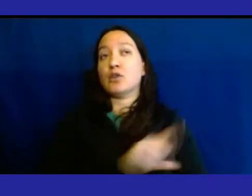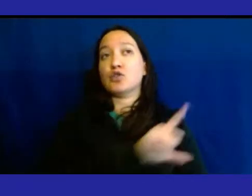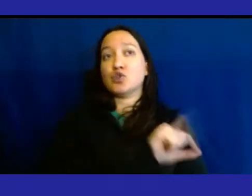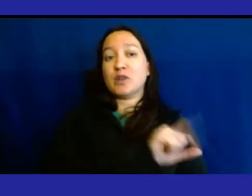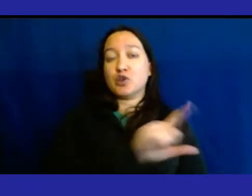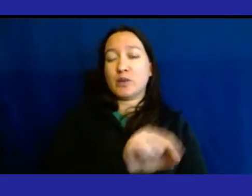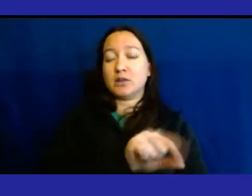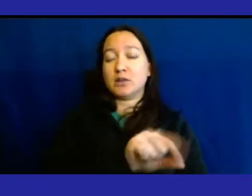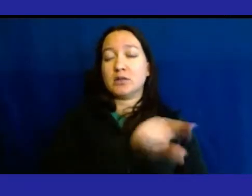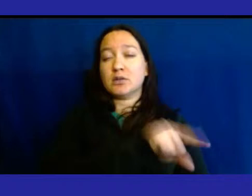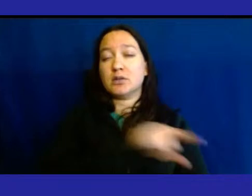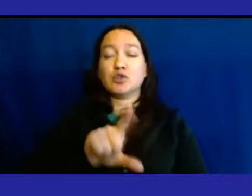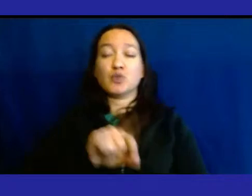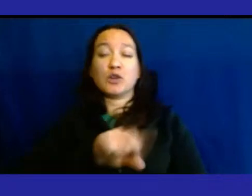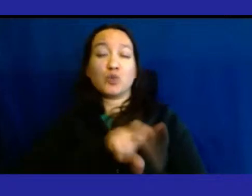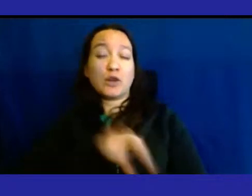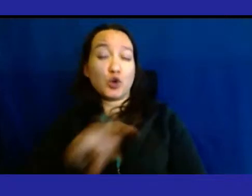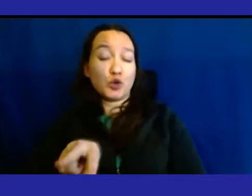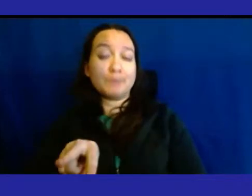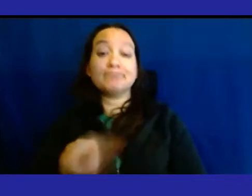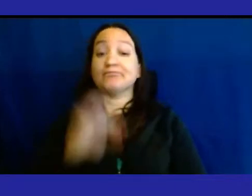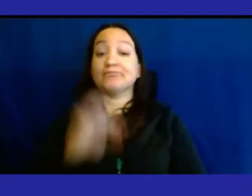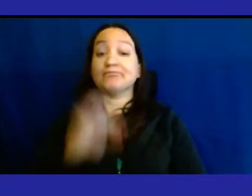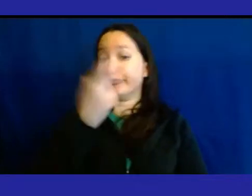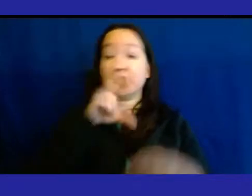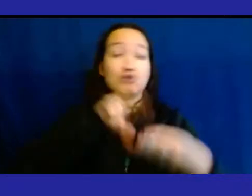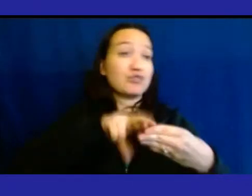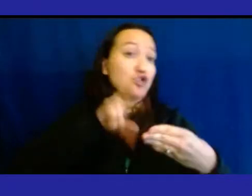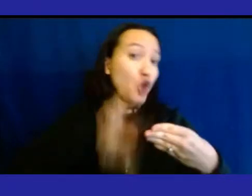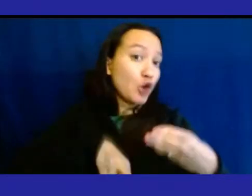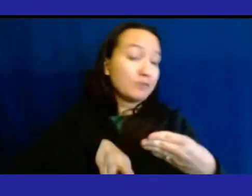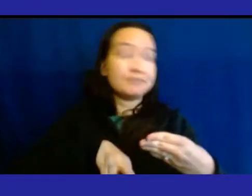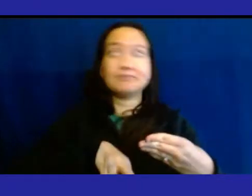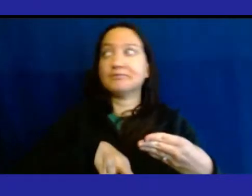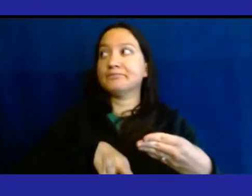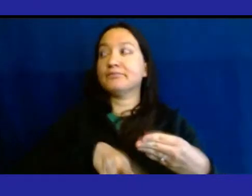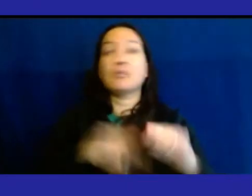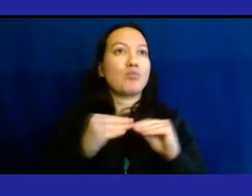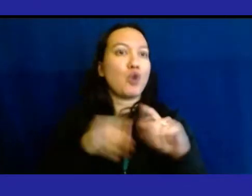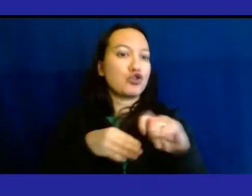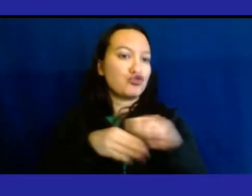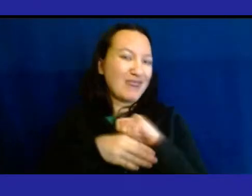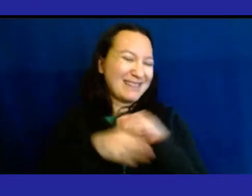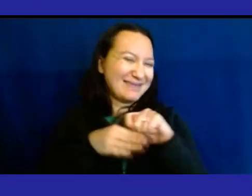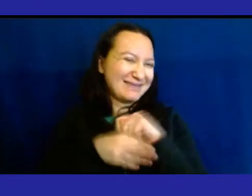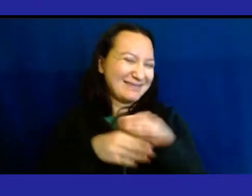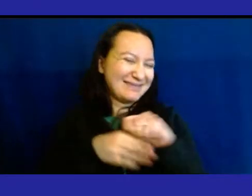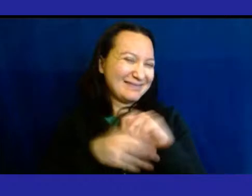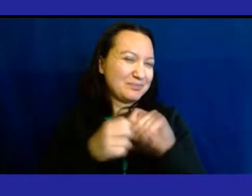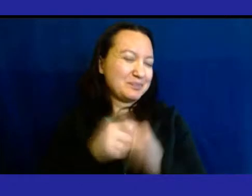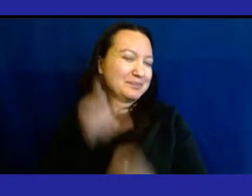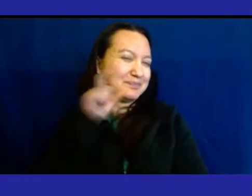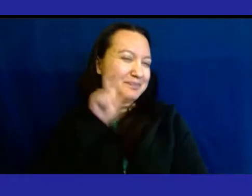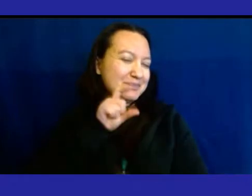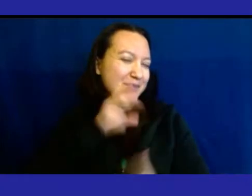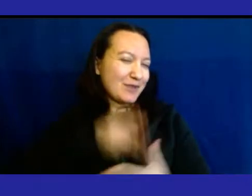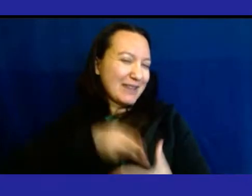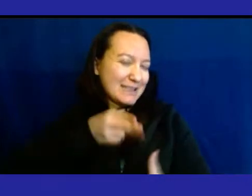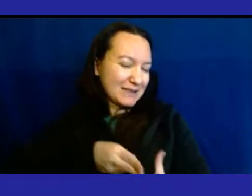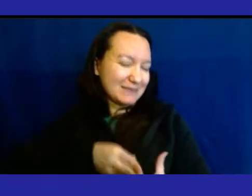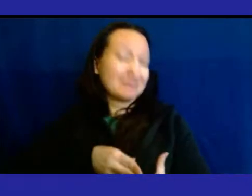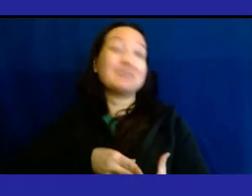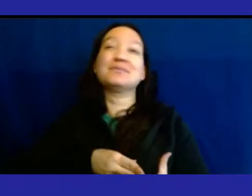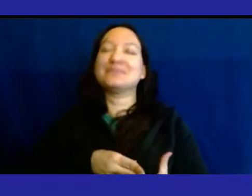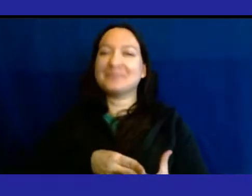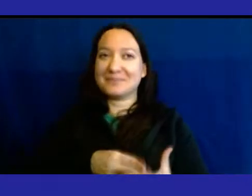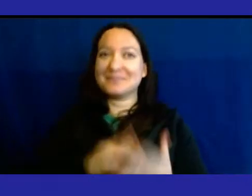2022. That could be a result of the robust training on sexual harassment that the system gives, thanks to Ivy and